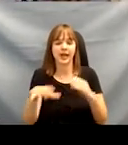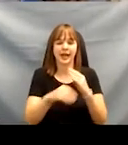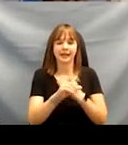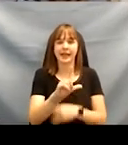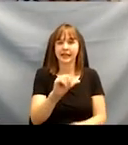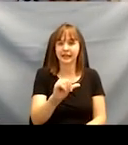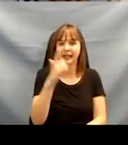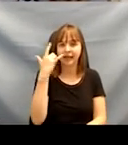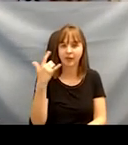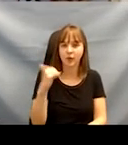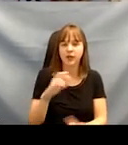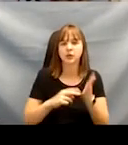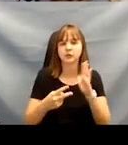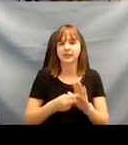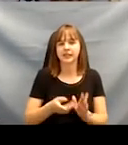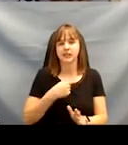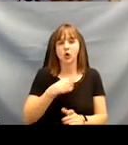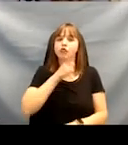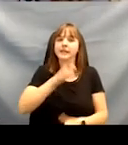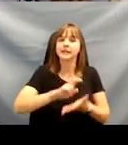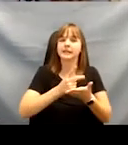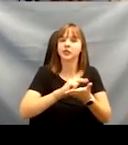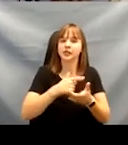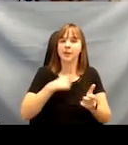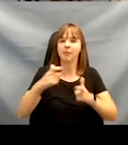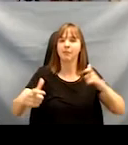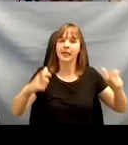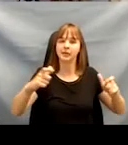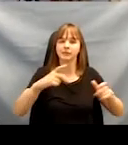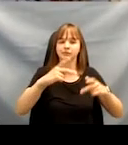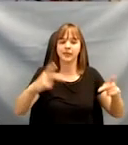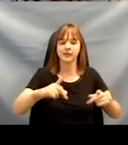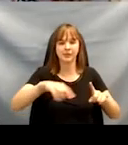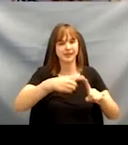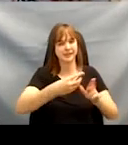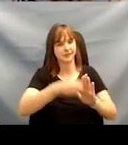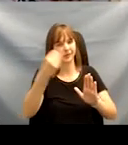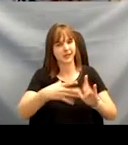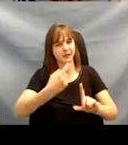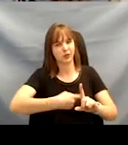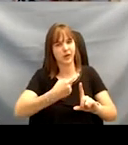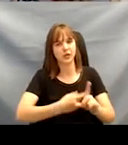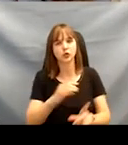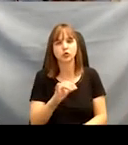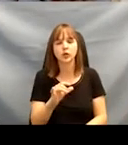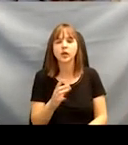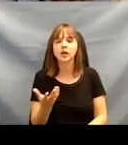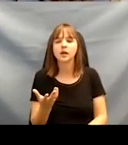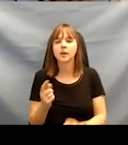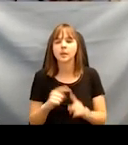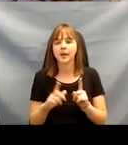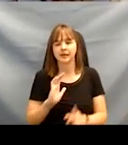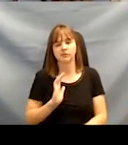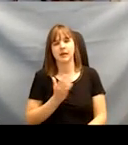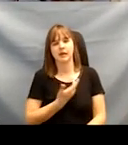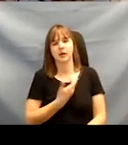up. But definitely what I think our method is, a lot